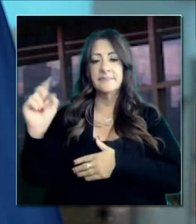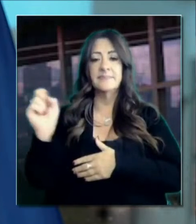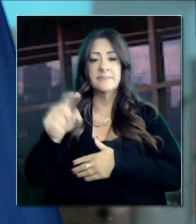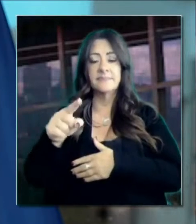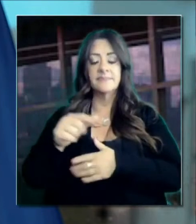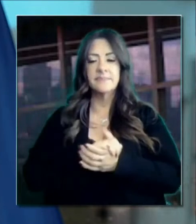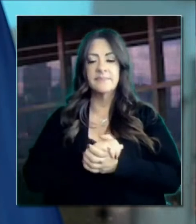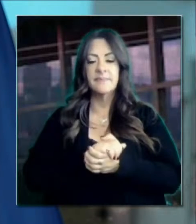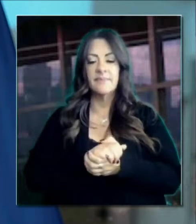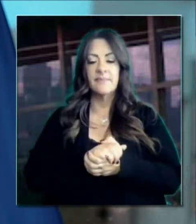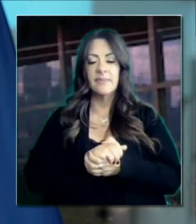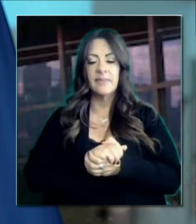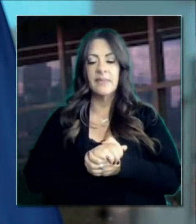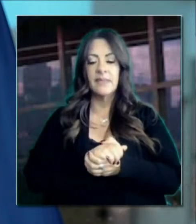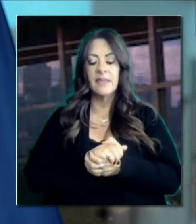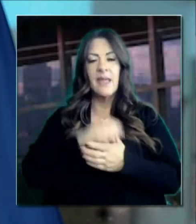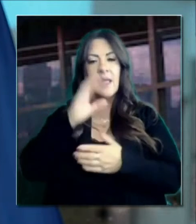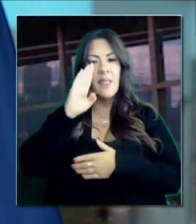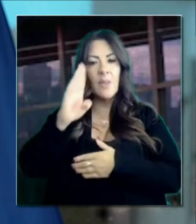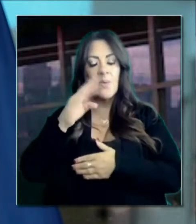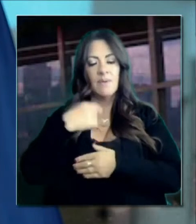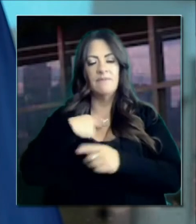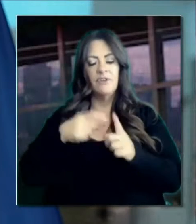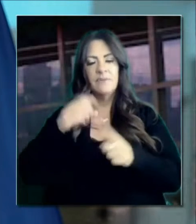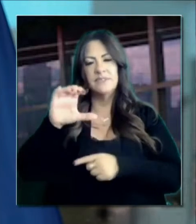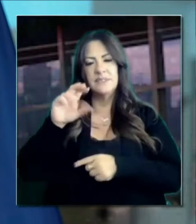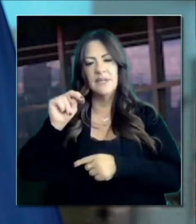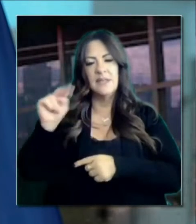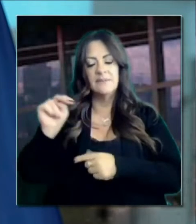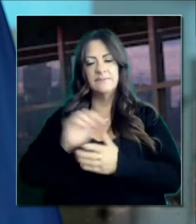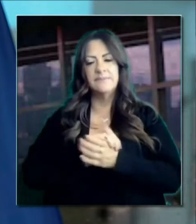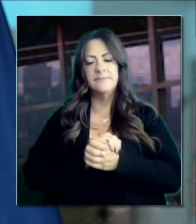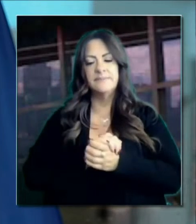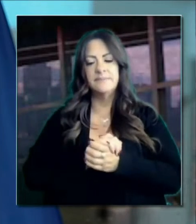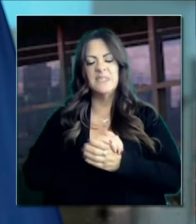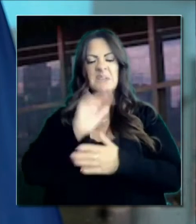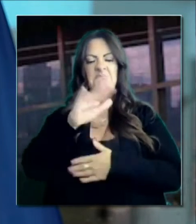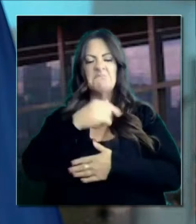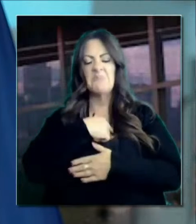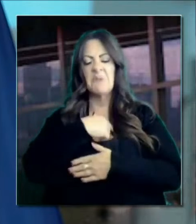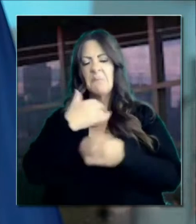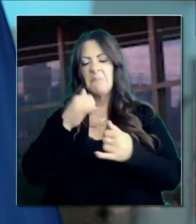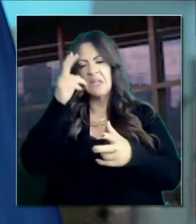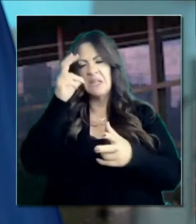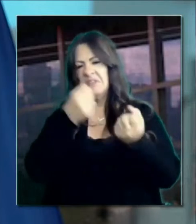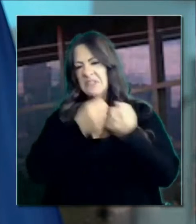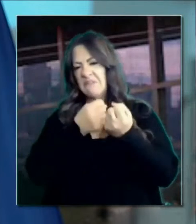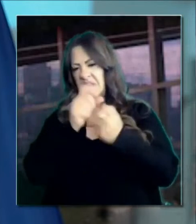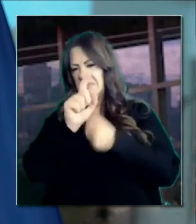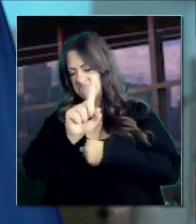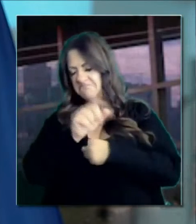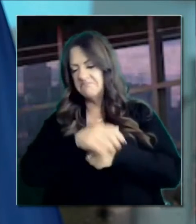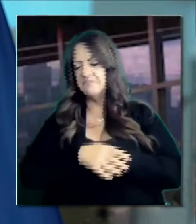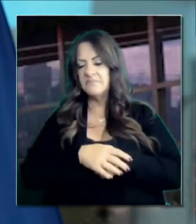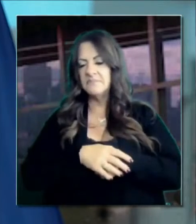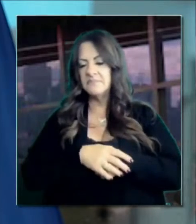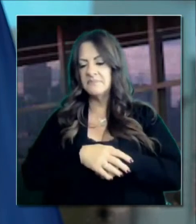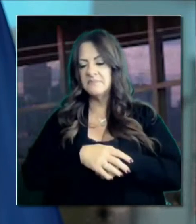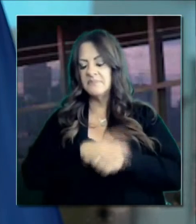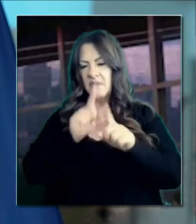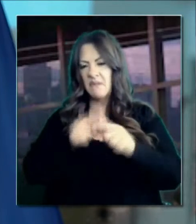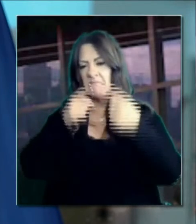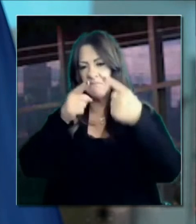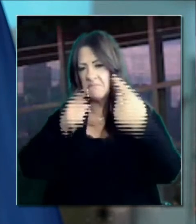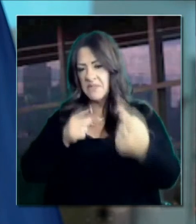Hi, Governor. It's Stephanie Elam from CNN to ask this basically a devil's advocate question here. And that's the fact that there's been